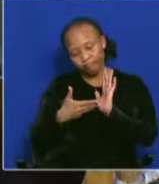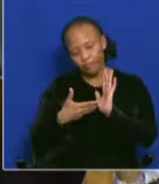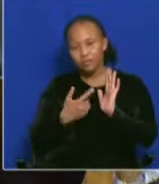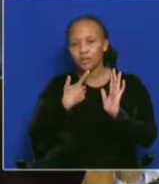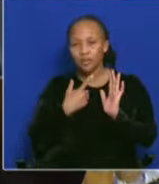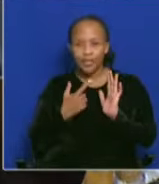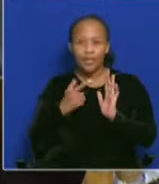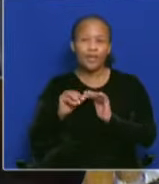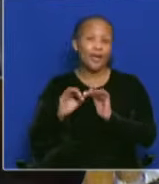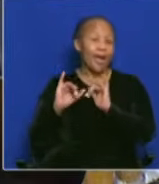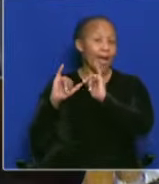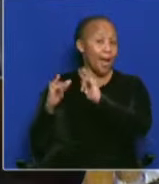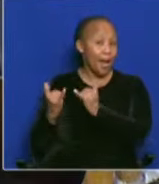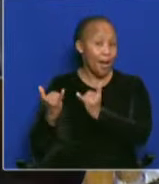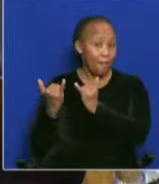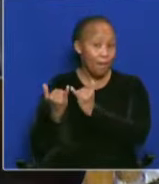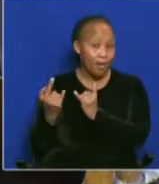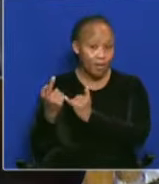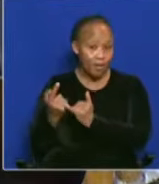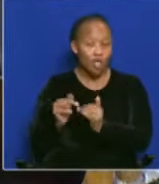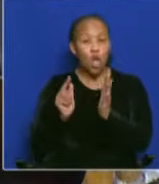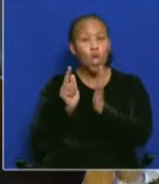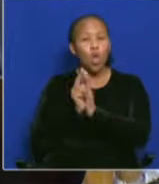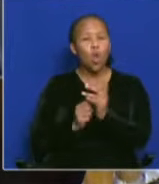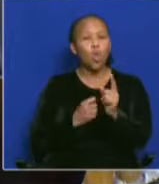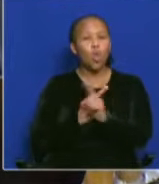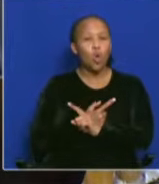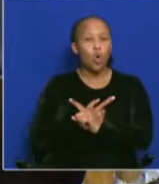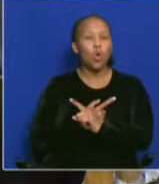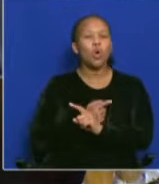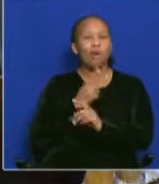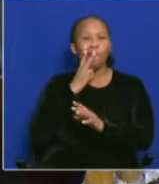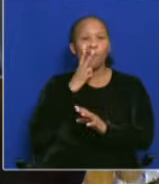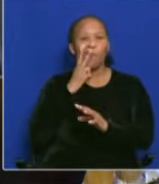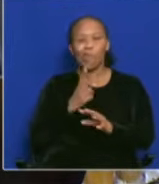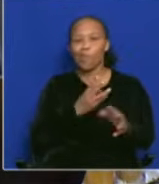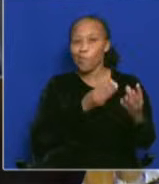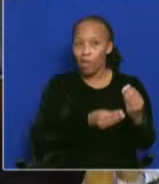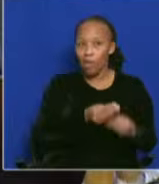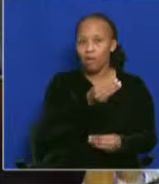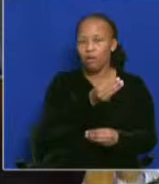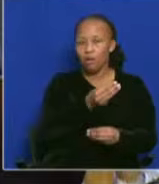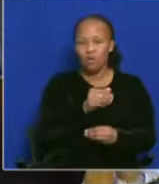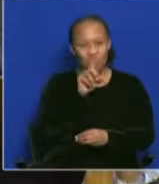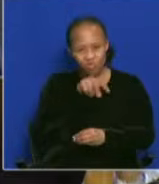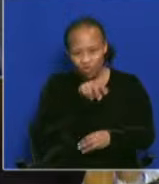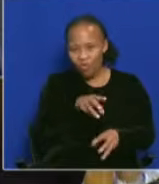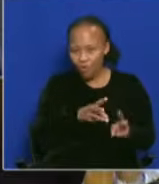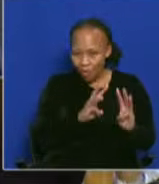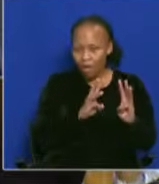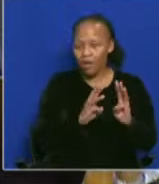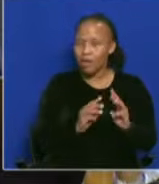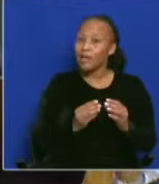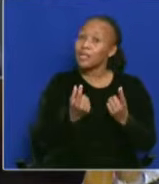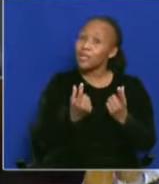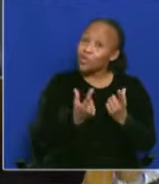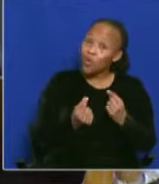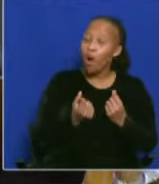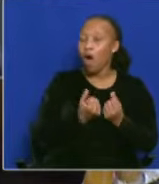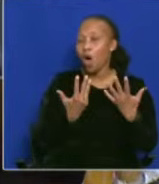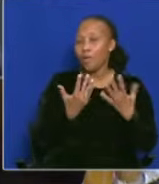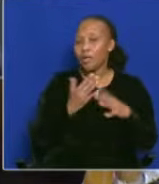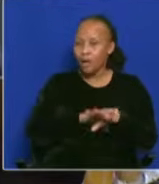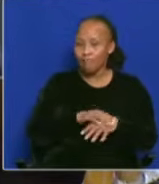tobacco unlawfully and wrongfully of 2 tons per week over a period of